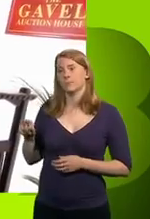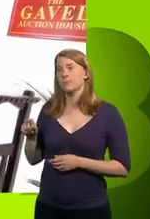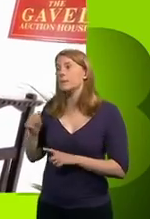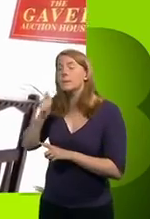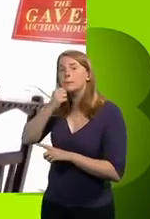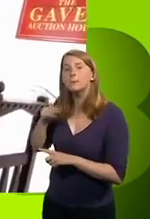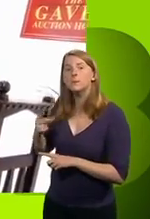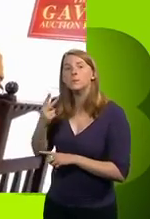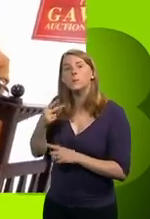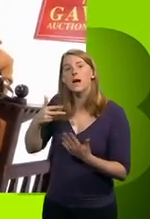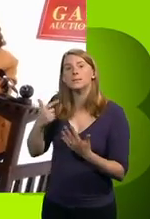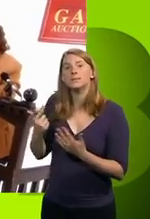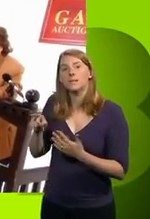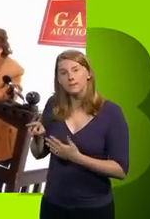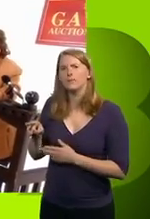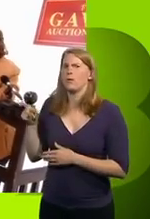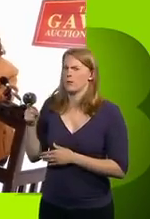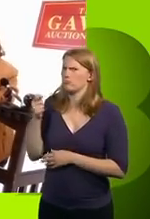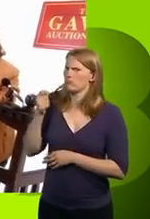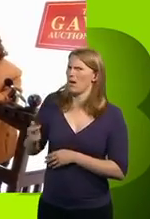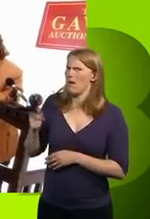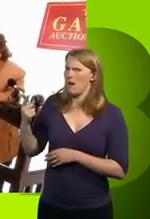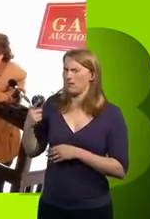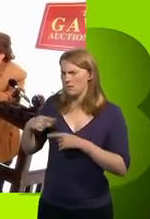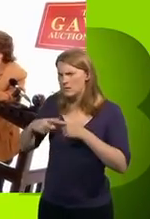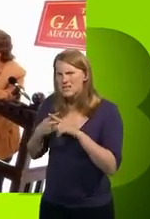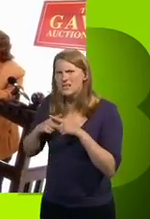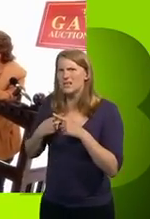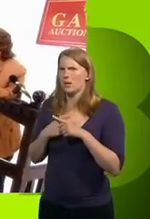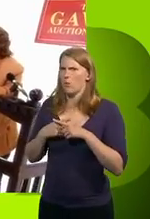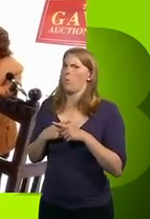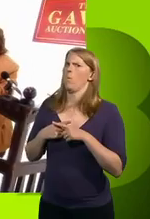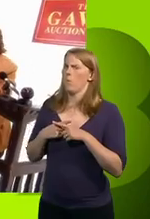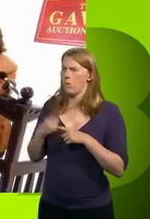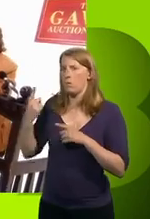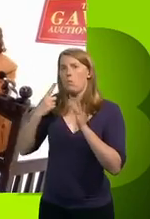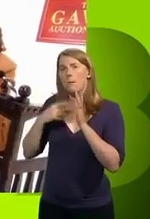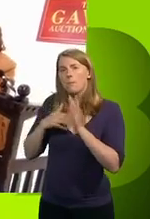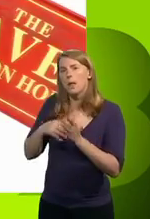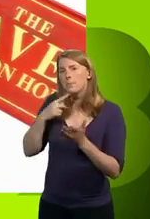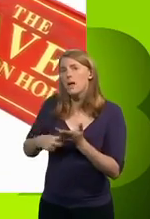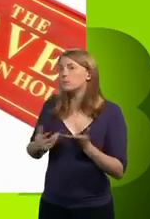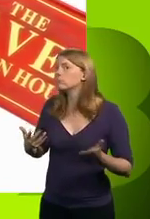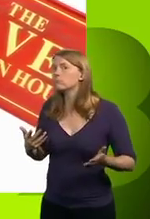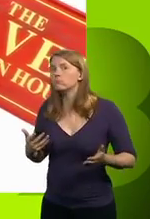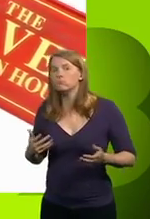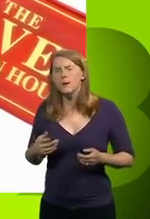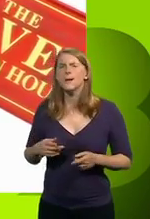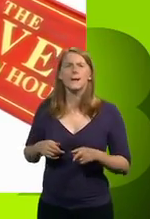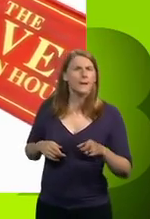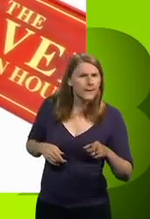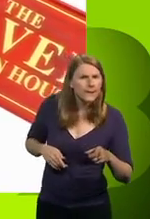Next up is lot 287. A rare and priceless knitted thing. £1 million,